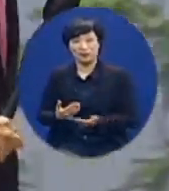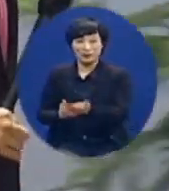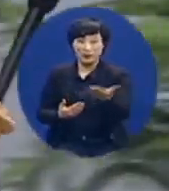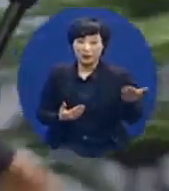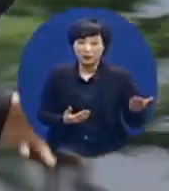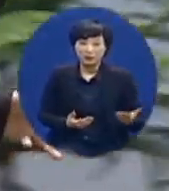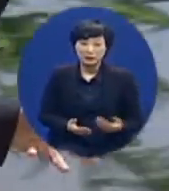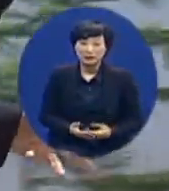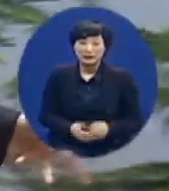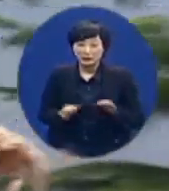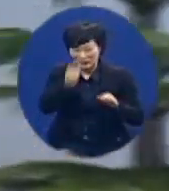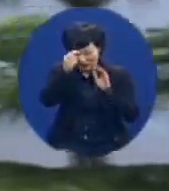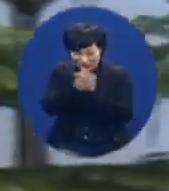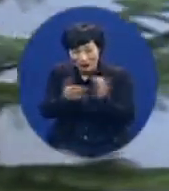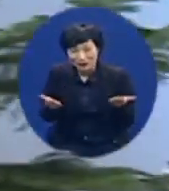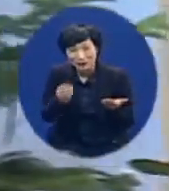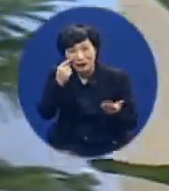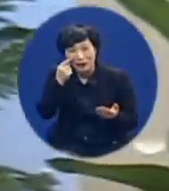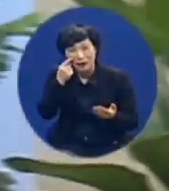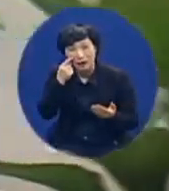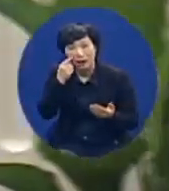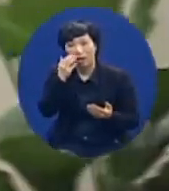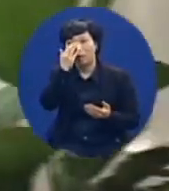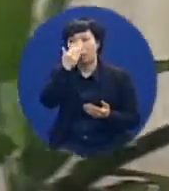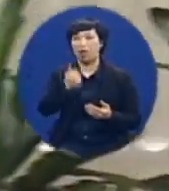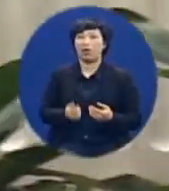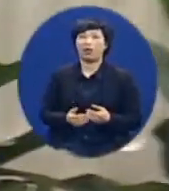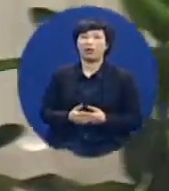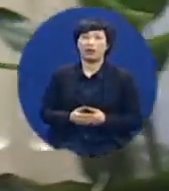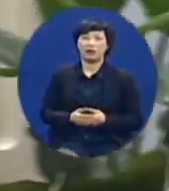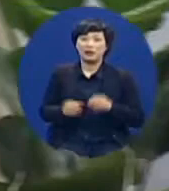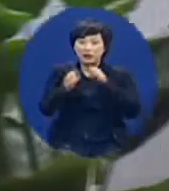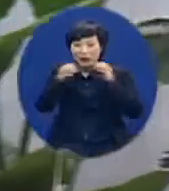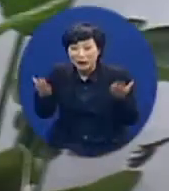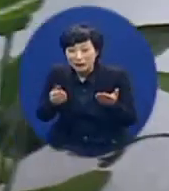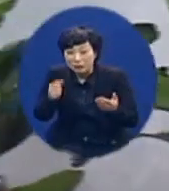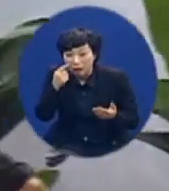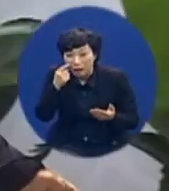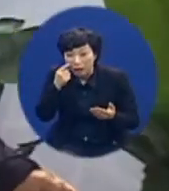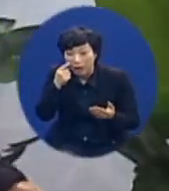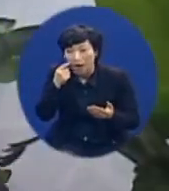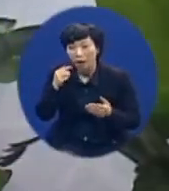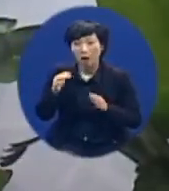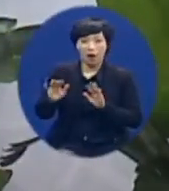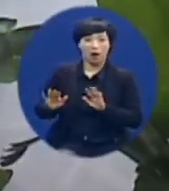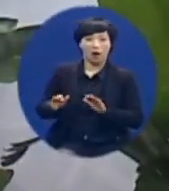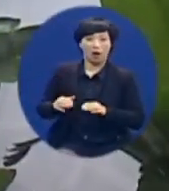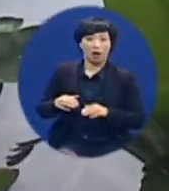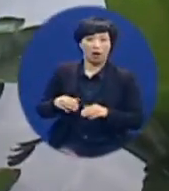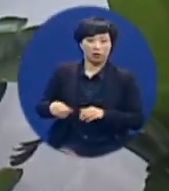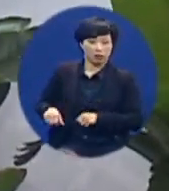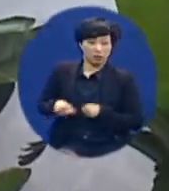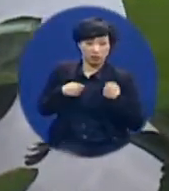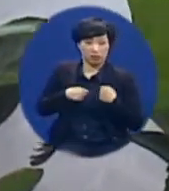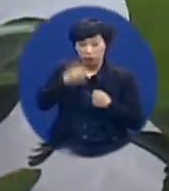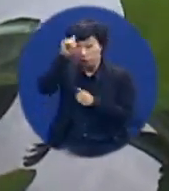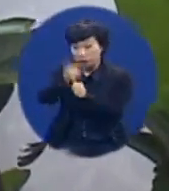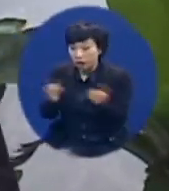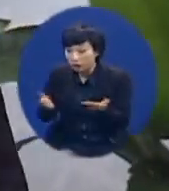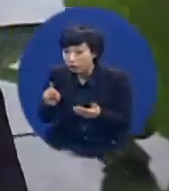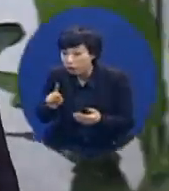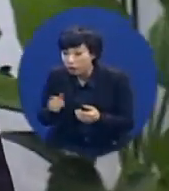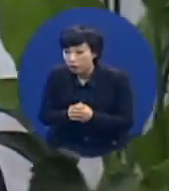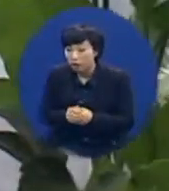Our fight is against the evil rulers and authorities of the unseen world. That is why it